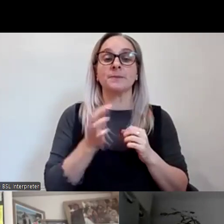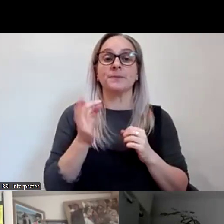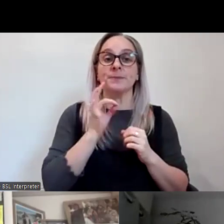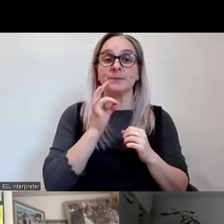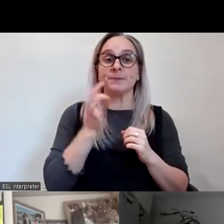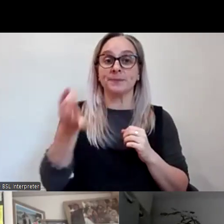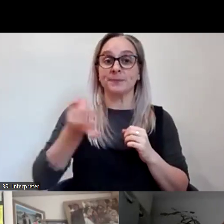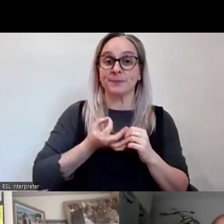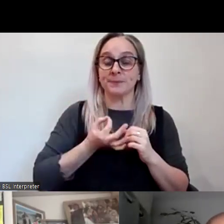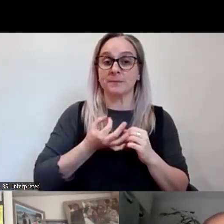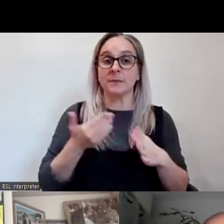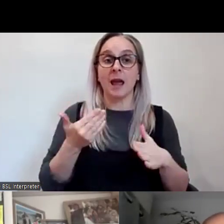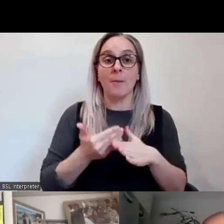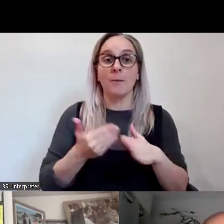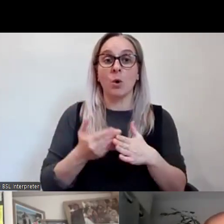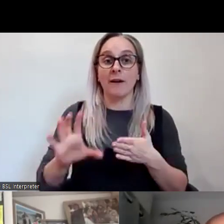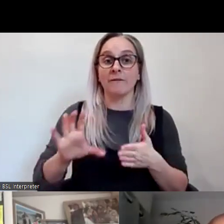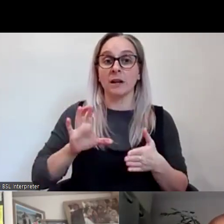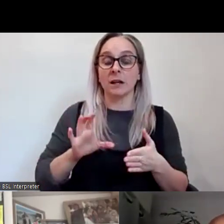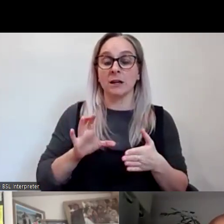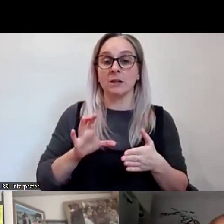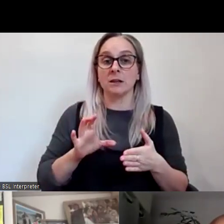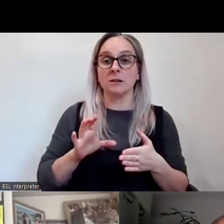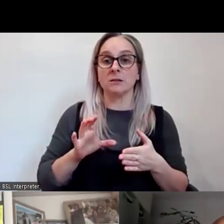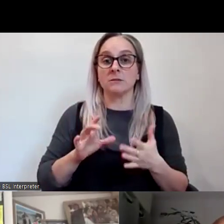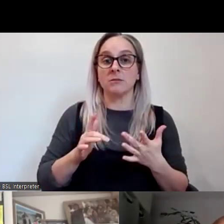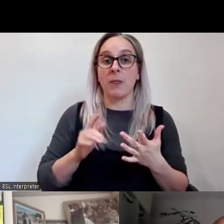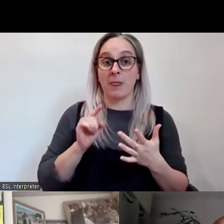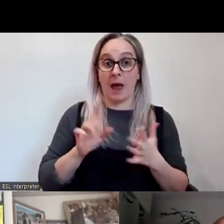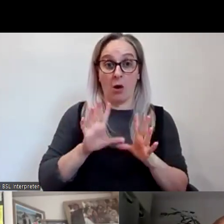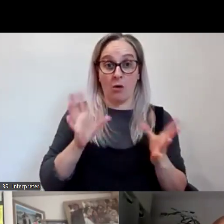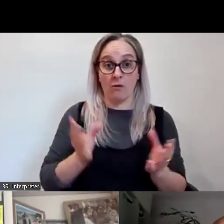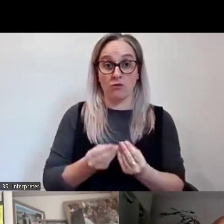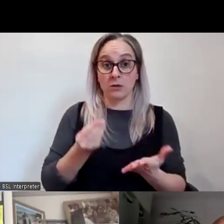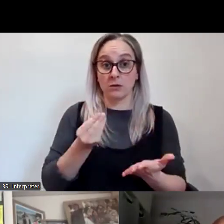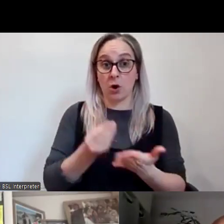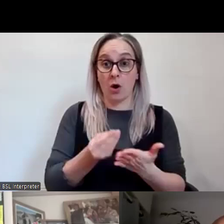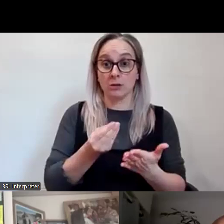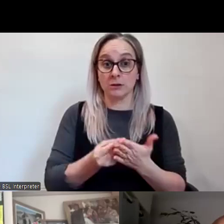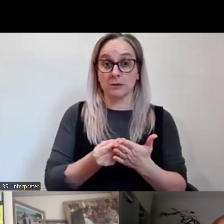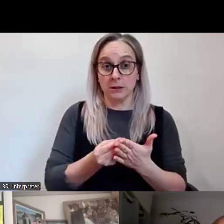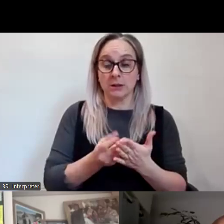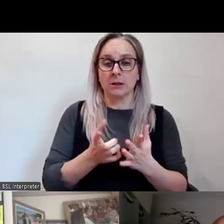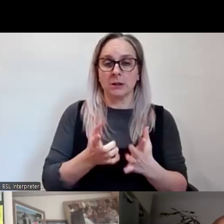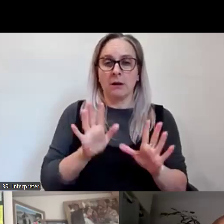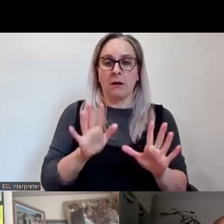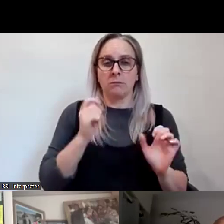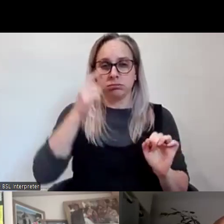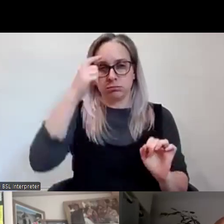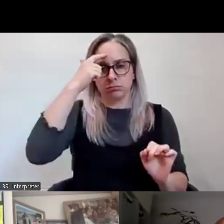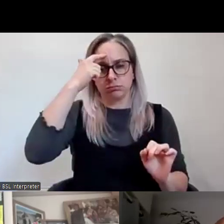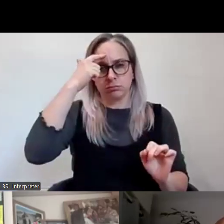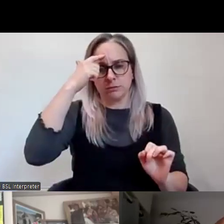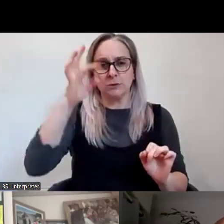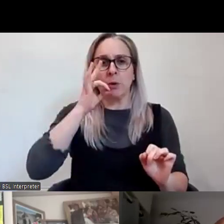asked about the employer-funded fellowship. Is there an overall cost? This is going to challenge my memory. Shelley, if